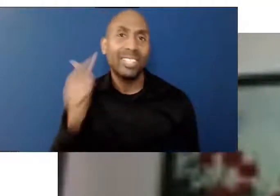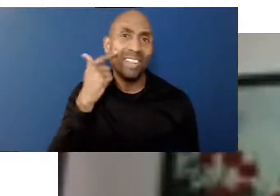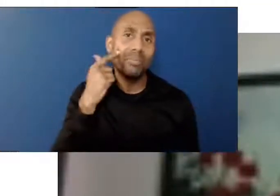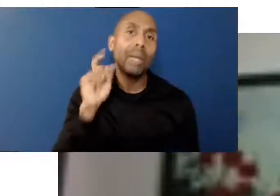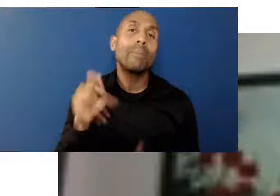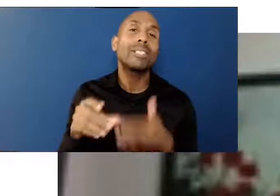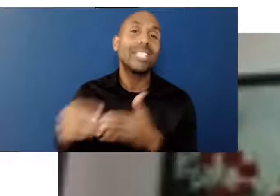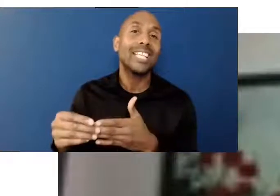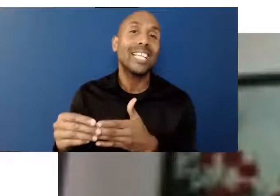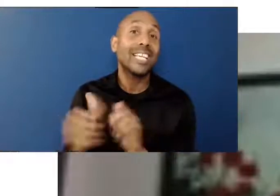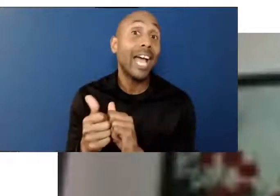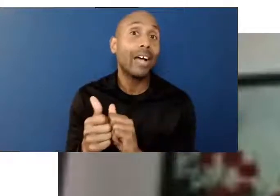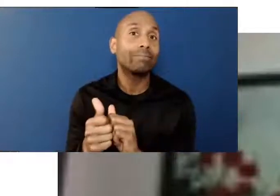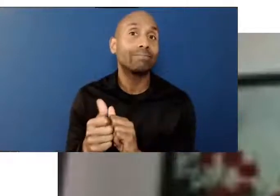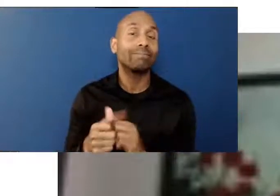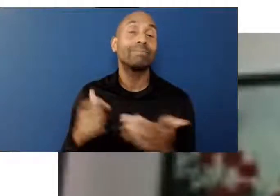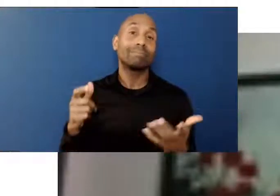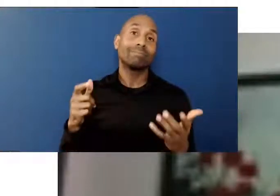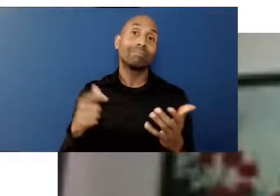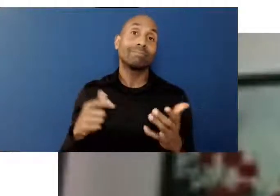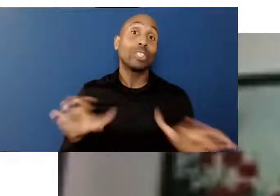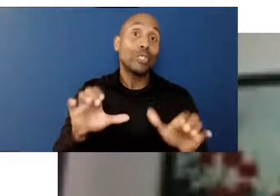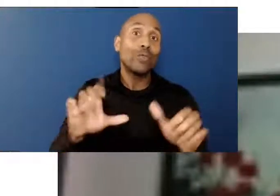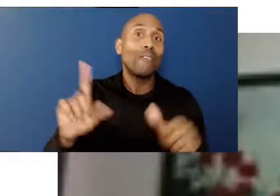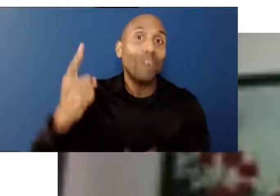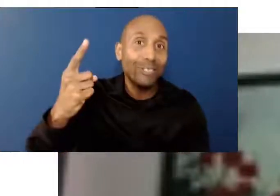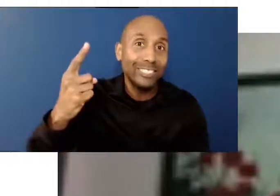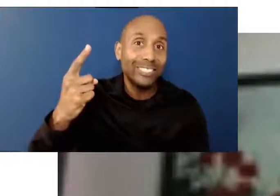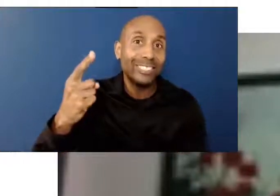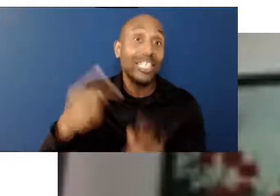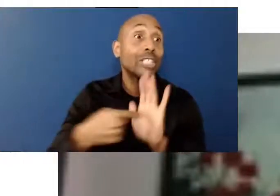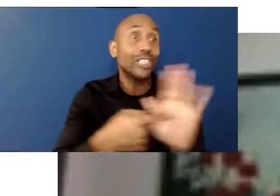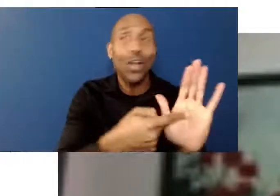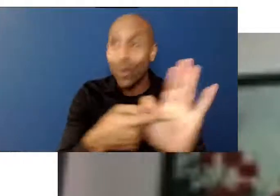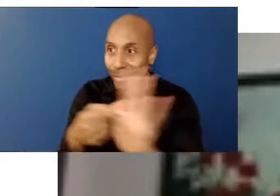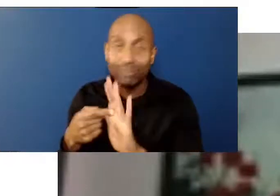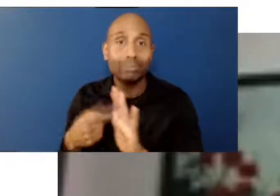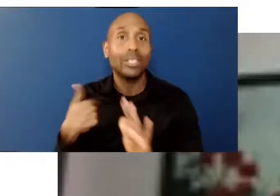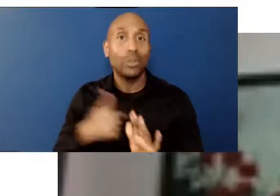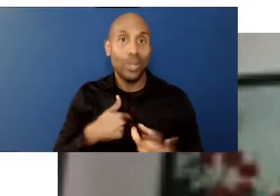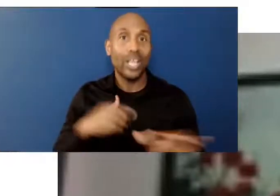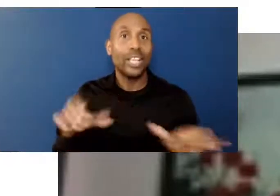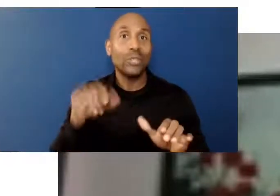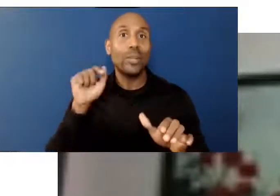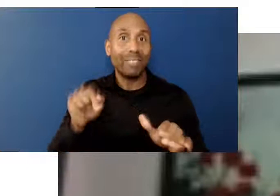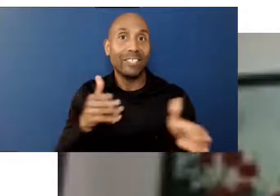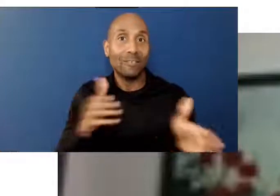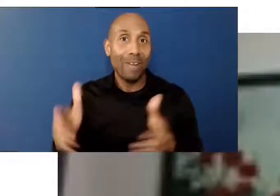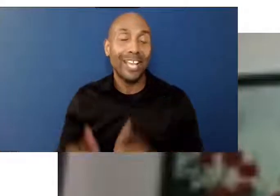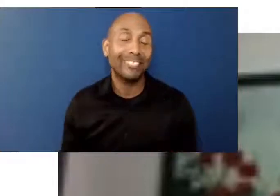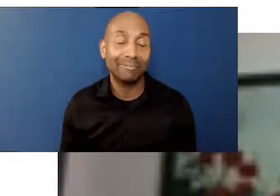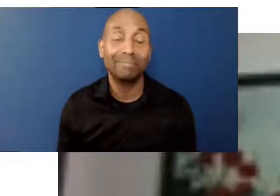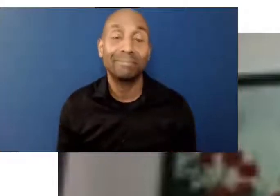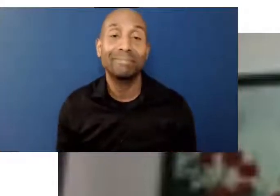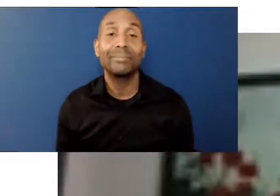then the Government of Nova Scotia Accessibility Plan, well, we're the first public sector body prescribed by the Act. And so